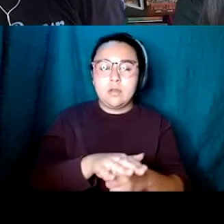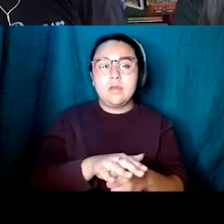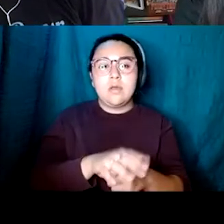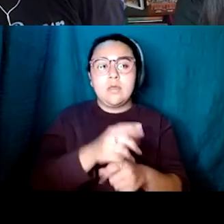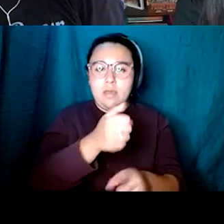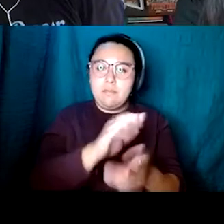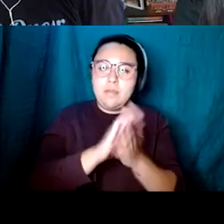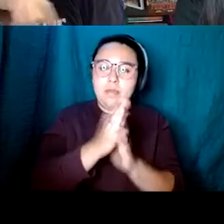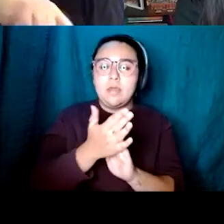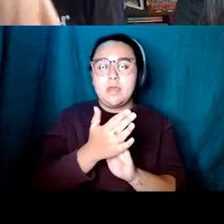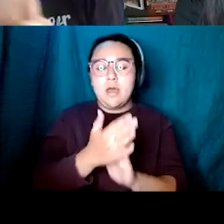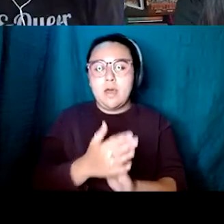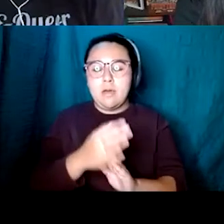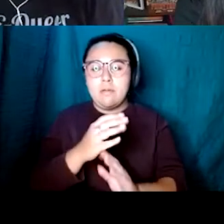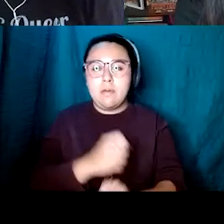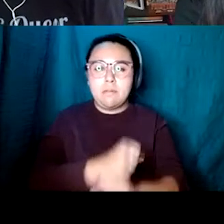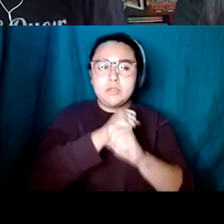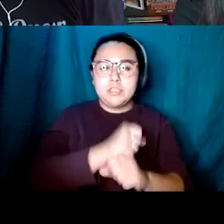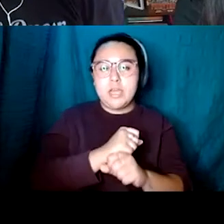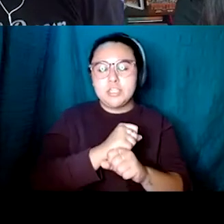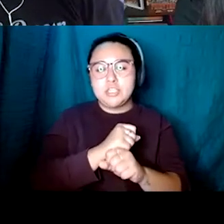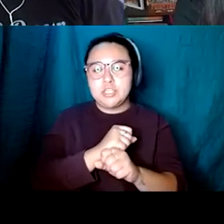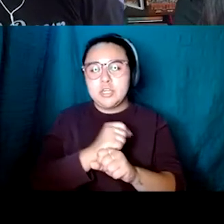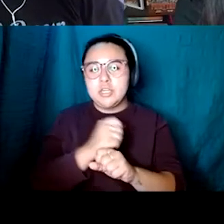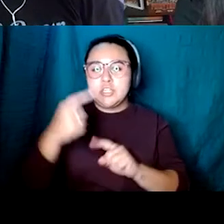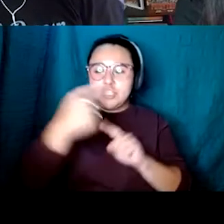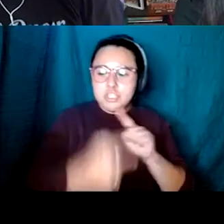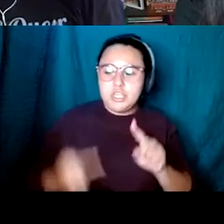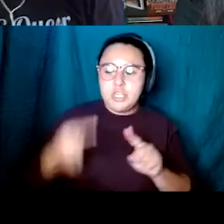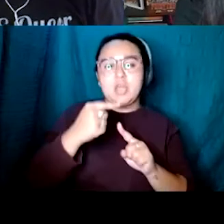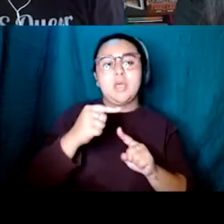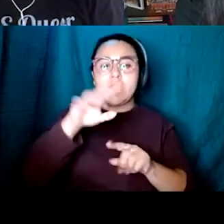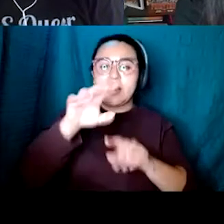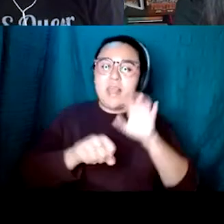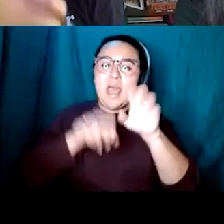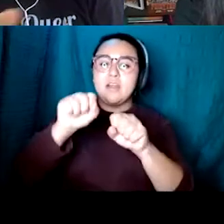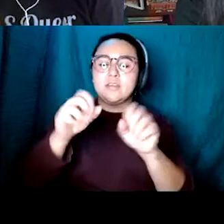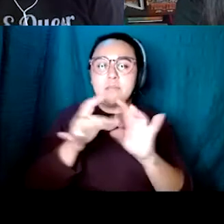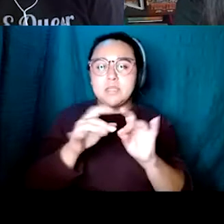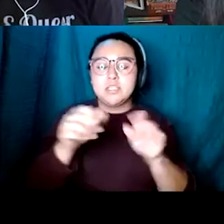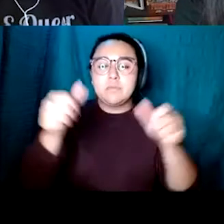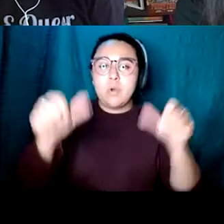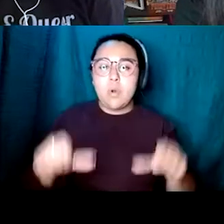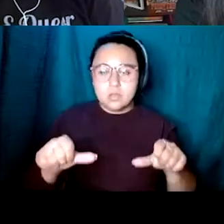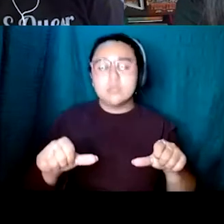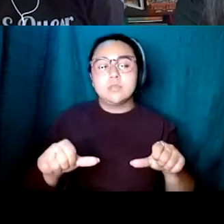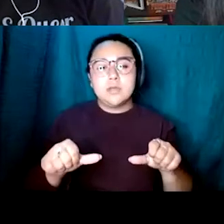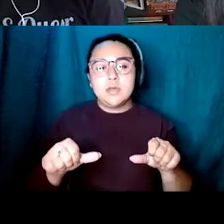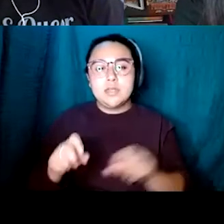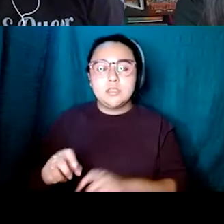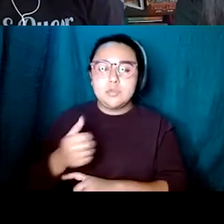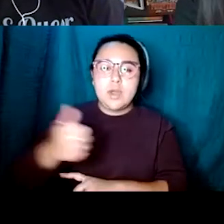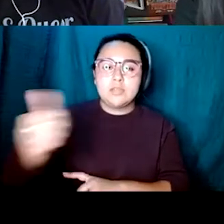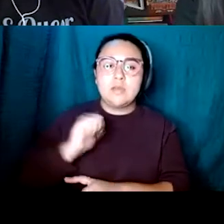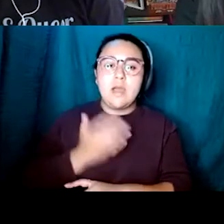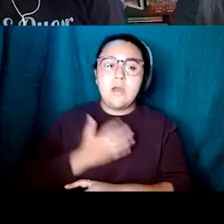barricades, shields, ladders, message boards, and transportation. Our fat bodies stood in front of